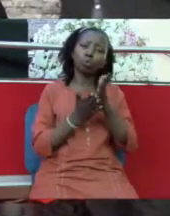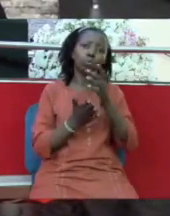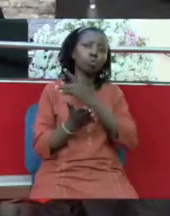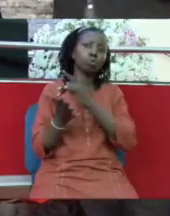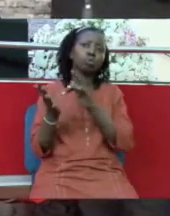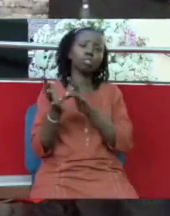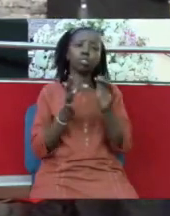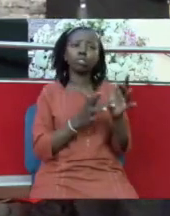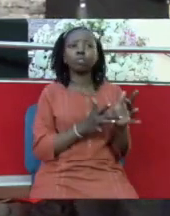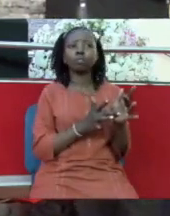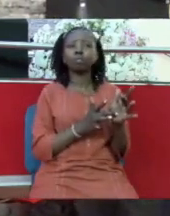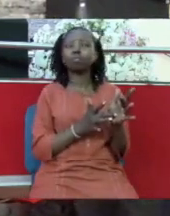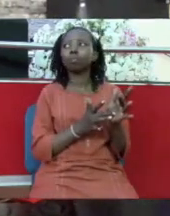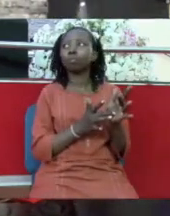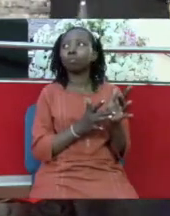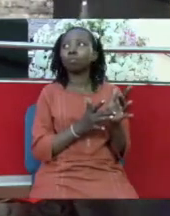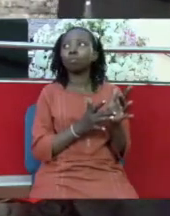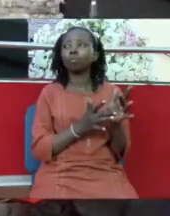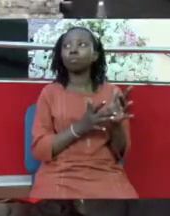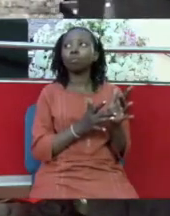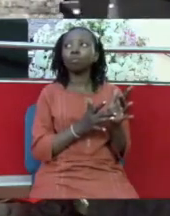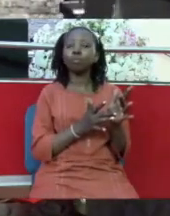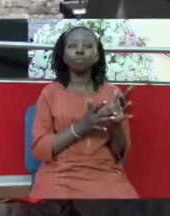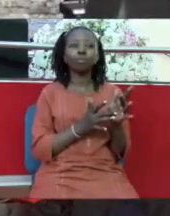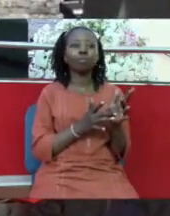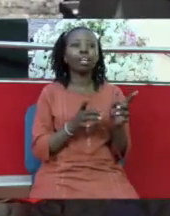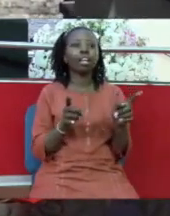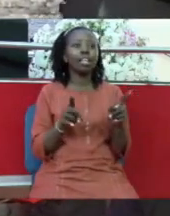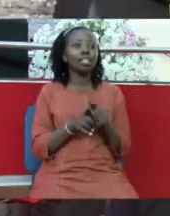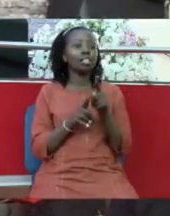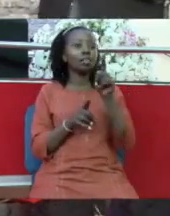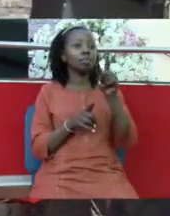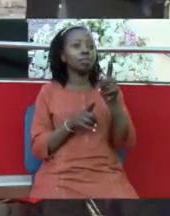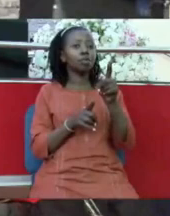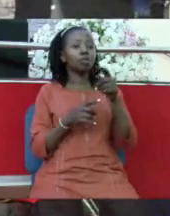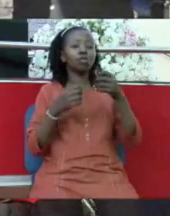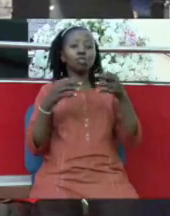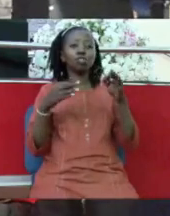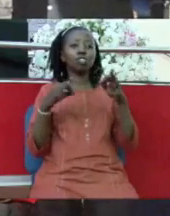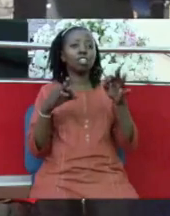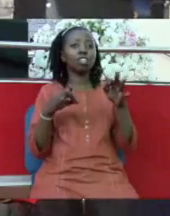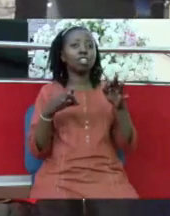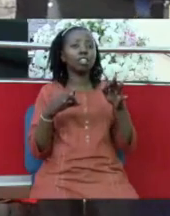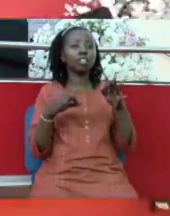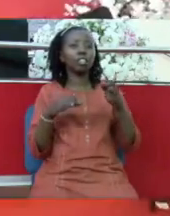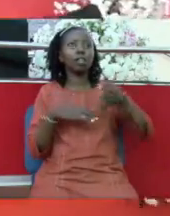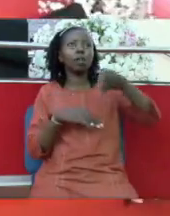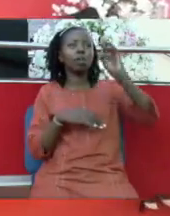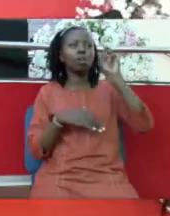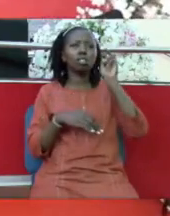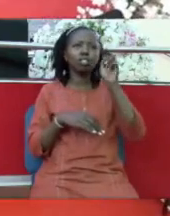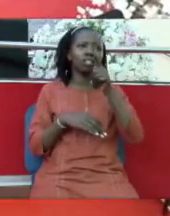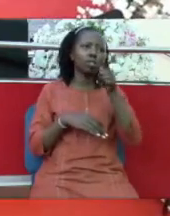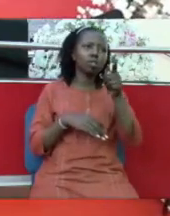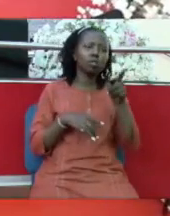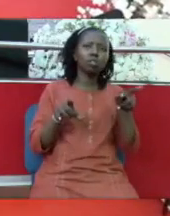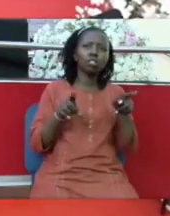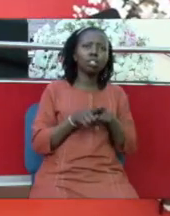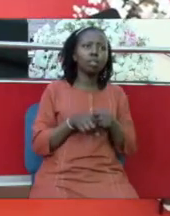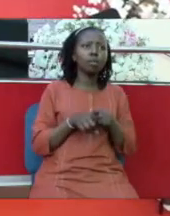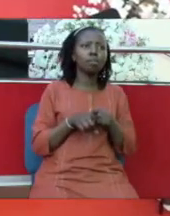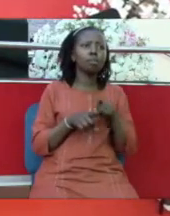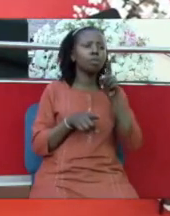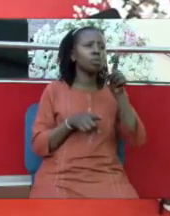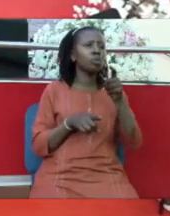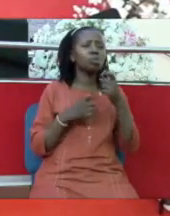Anakuona kupitia Yesu. And you are justified. Na unawekwa haki. He sees you as though you have never sinned. Anakuona ni kama